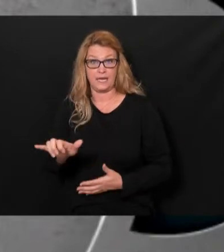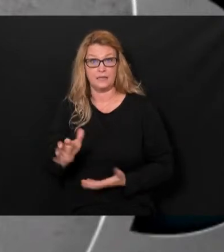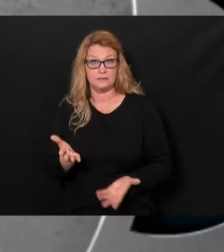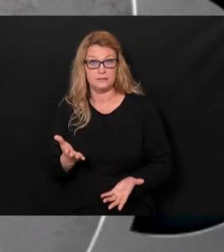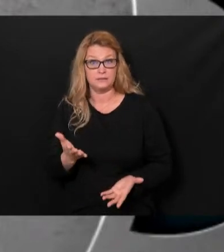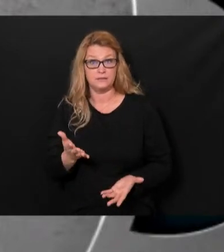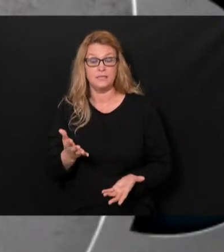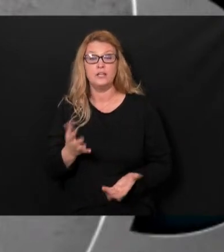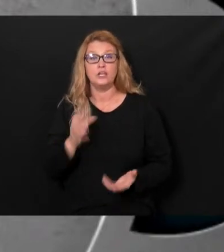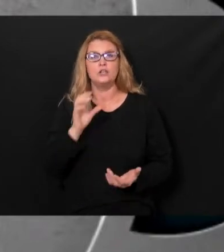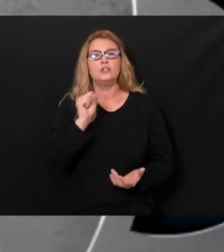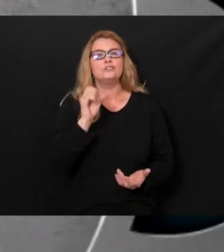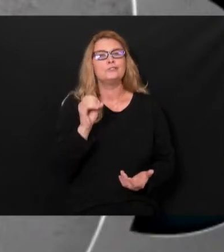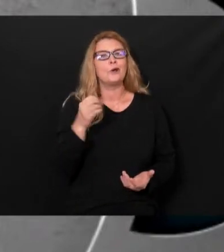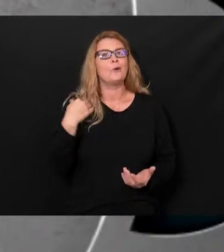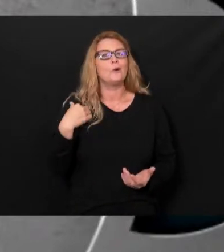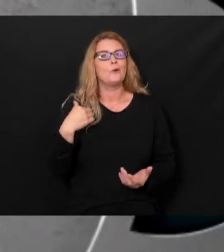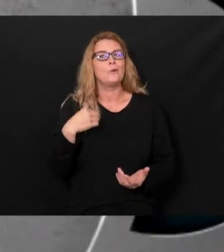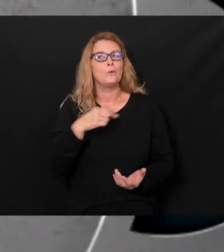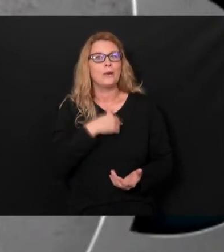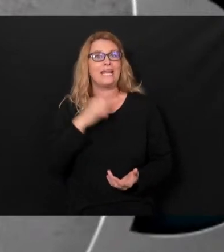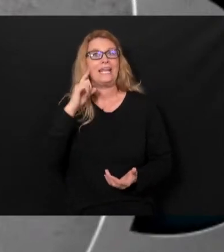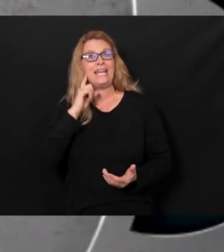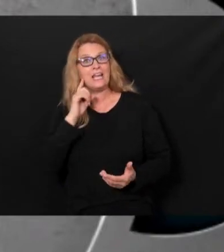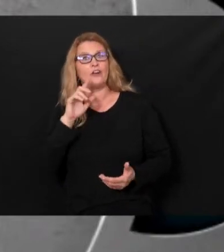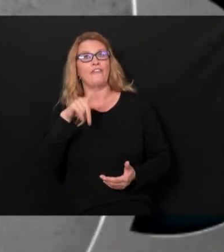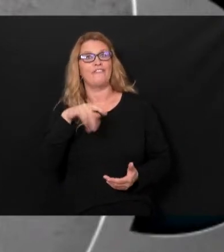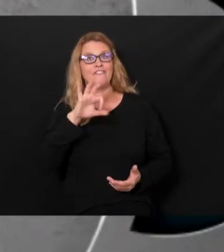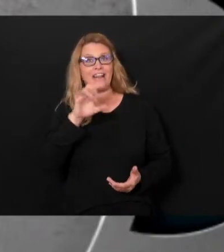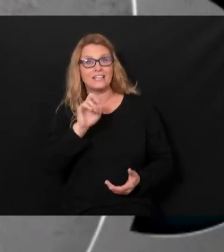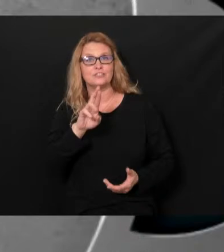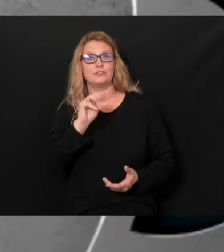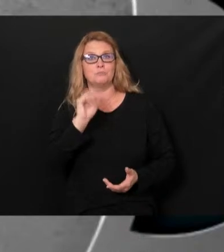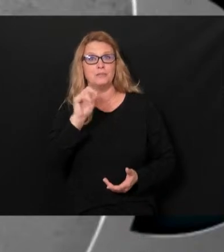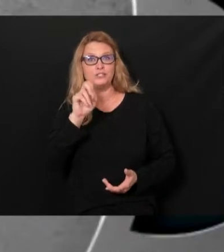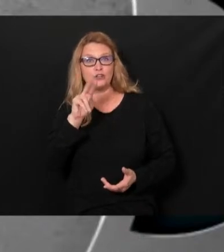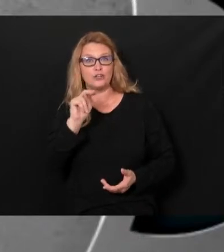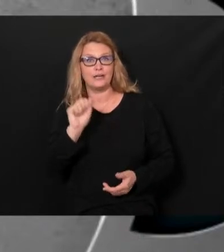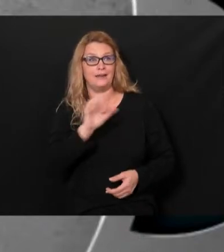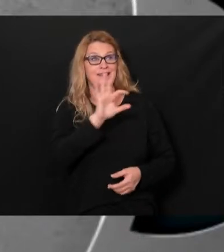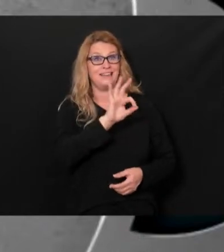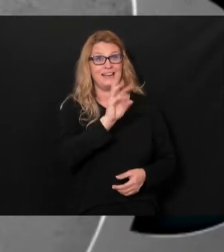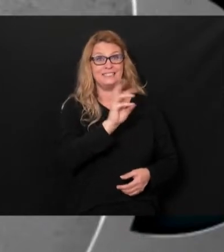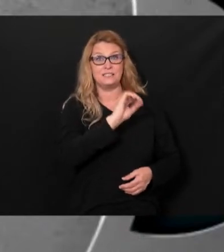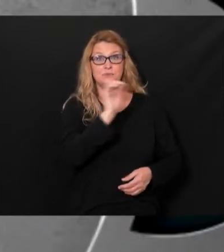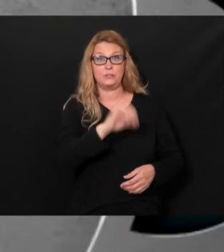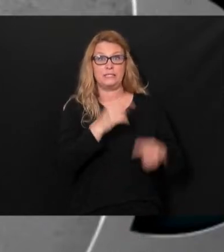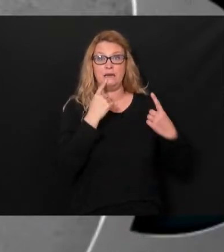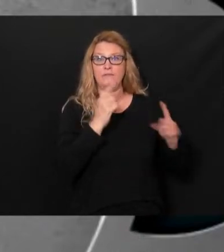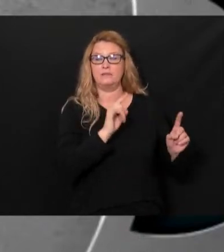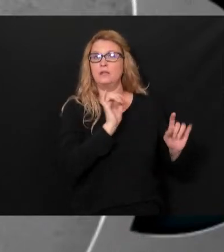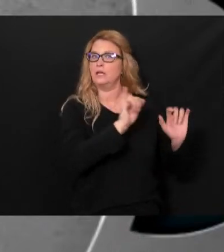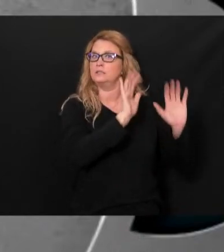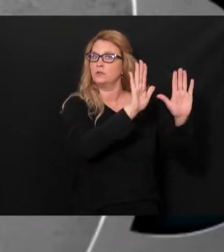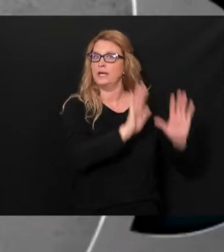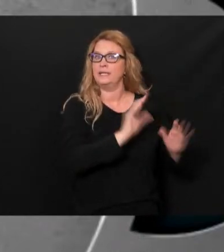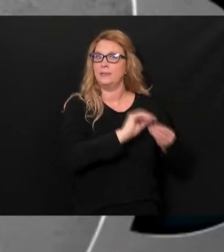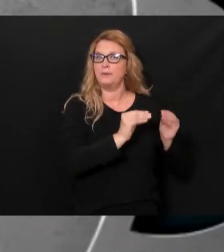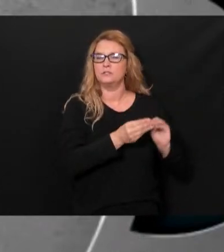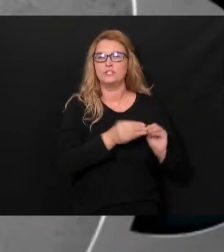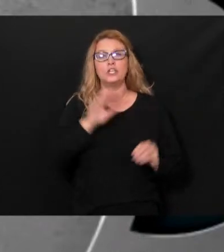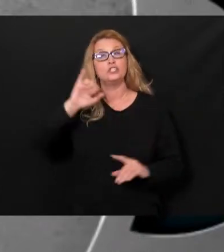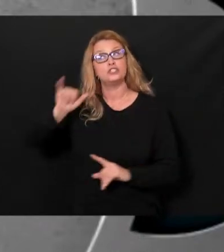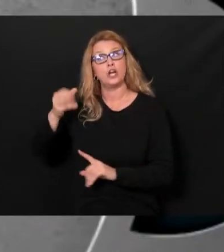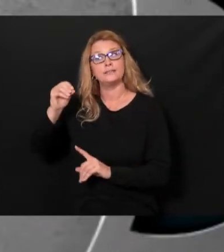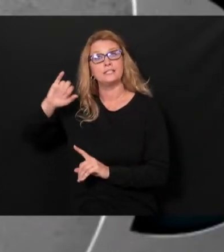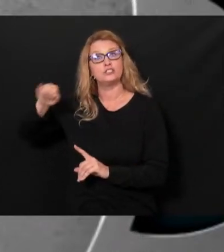So, when we heard of Pfizer, Moderna coming out 96% effective, those are great numbers. We love to hear it. The